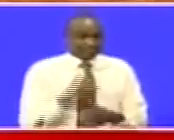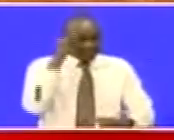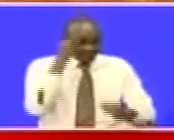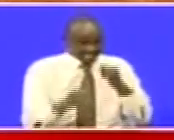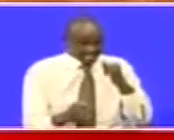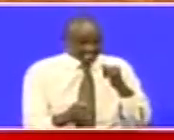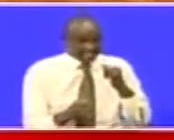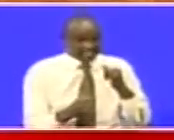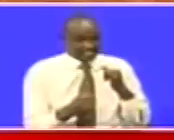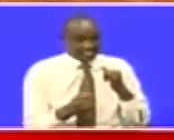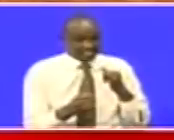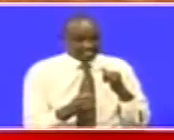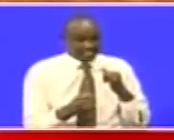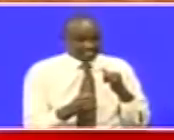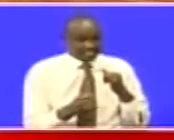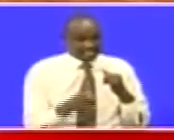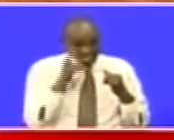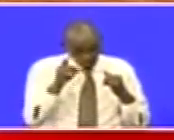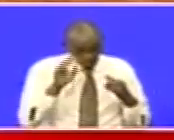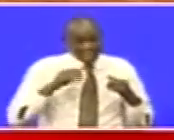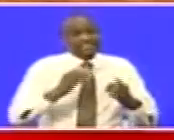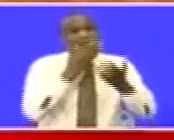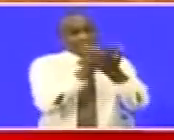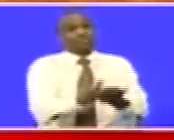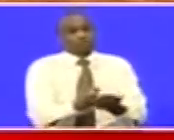Finally, it is our submission